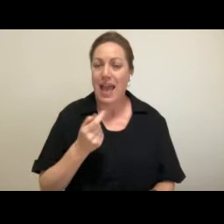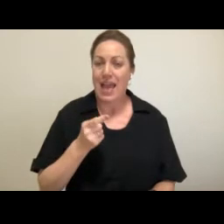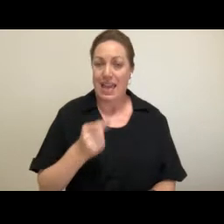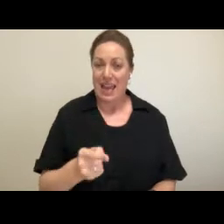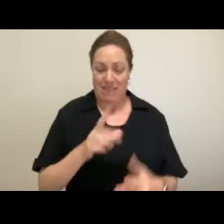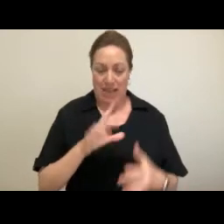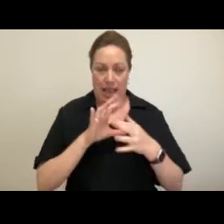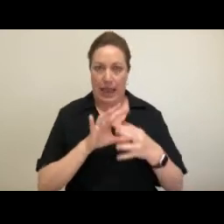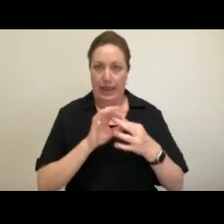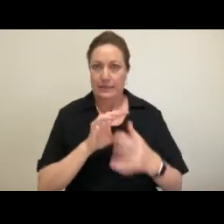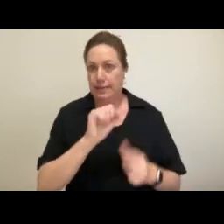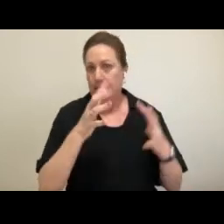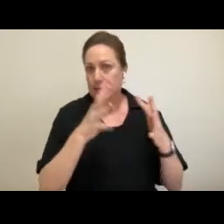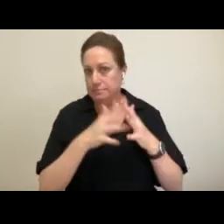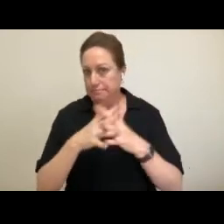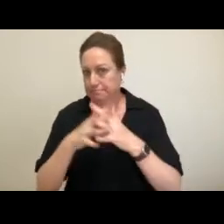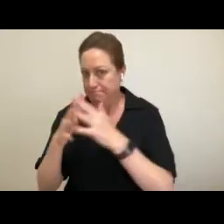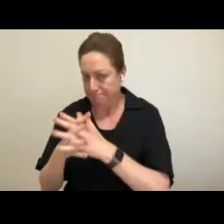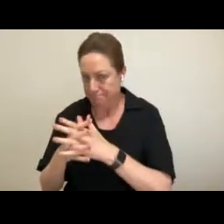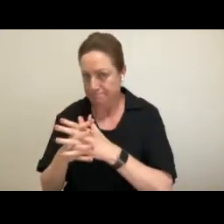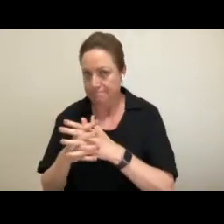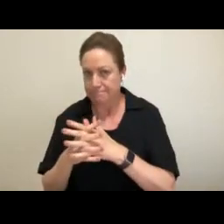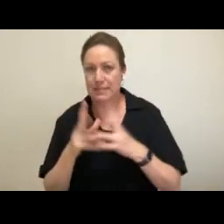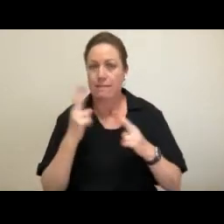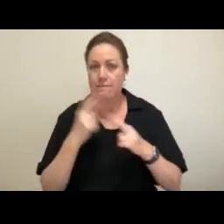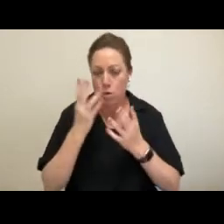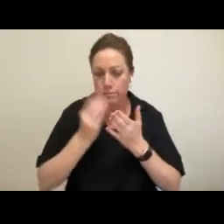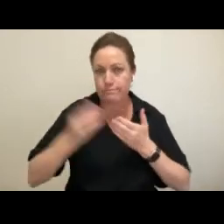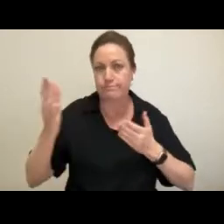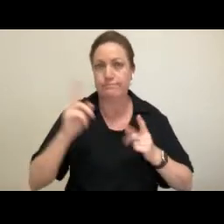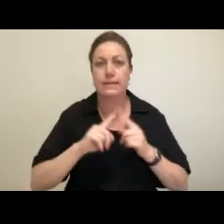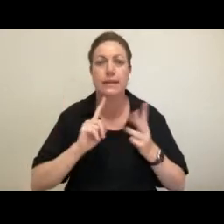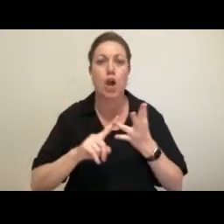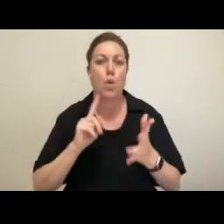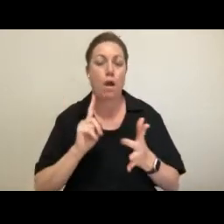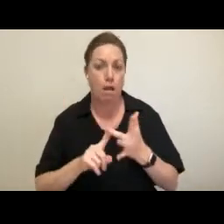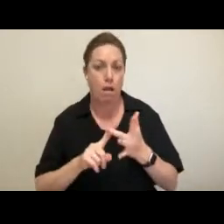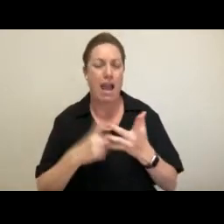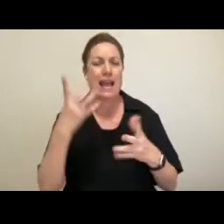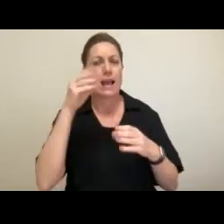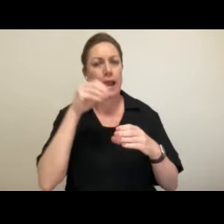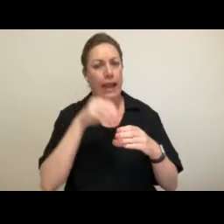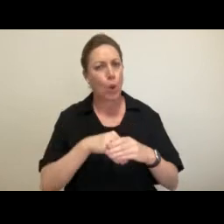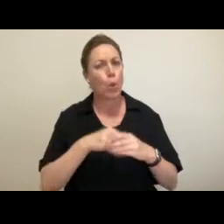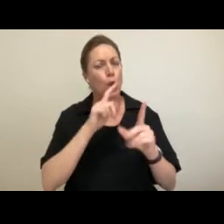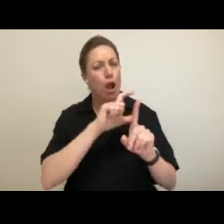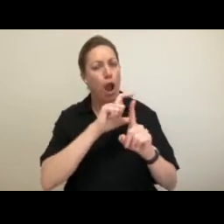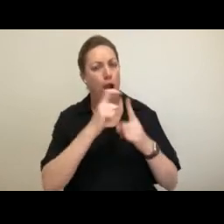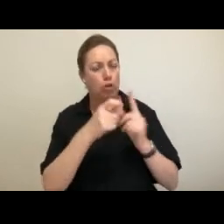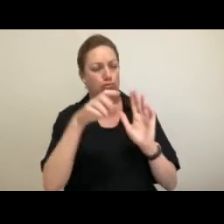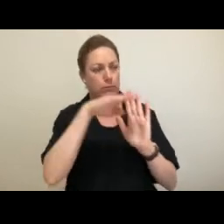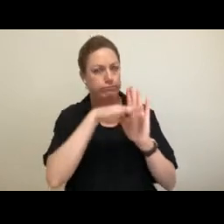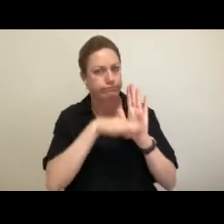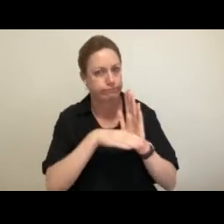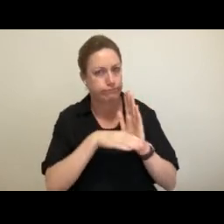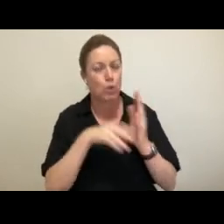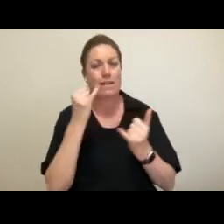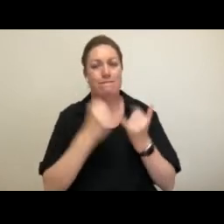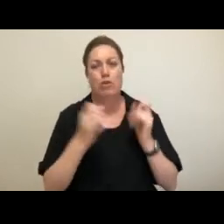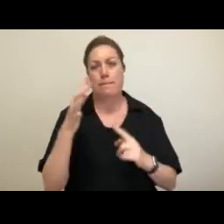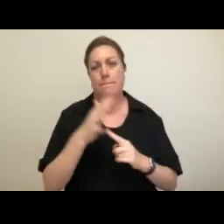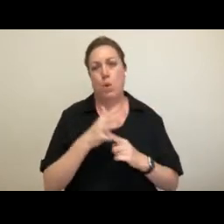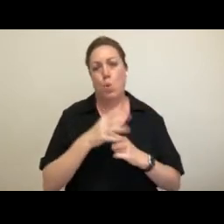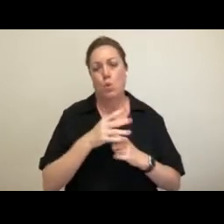lot of information on the cultural protocols, which of course will become very important in stage 2 when artists are